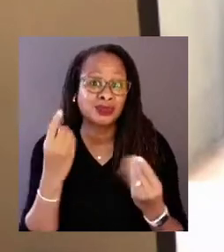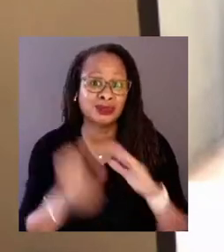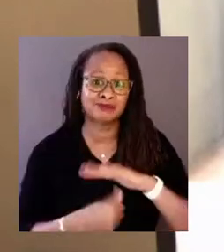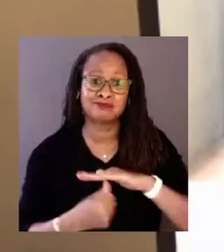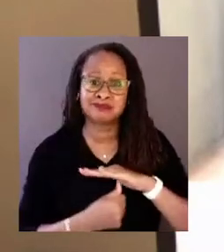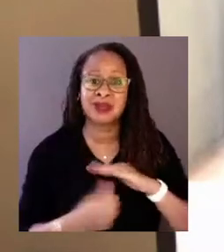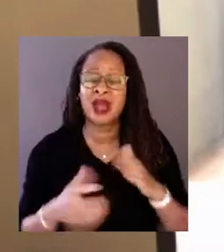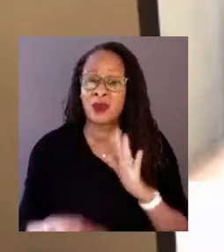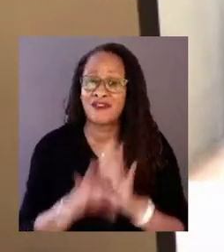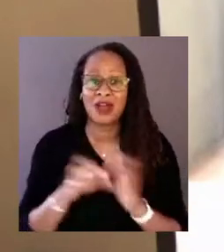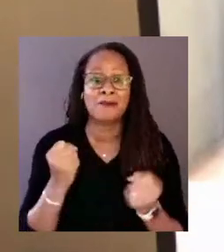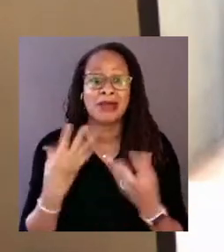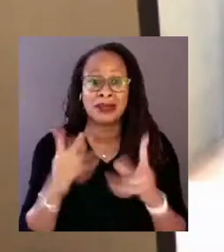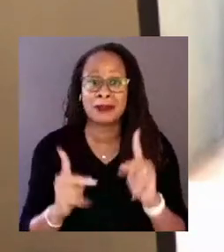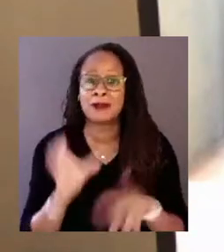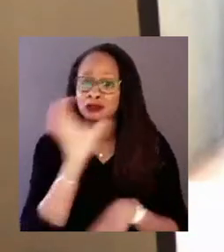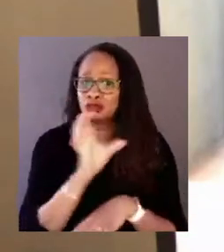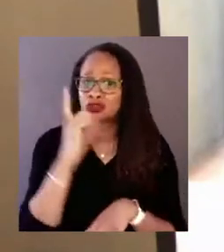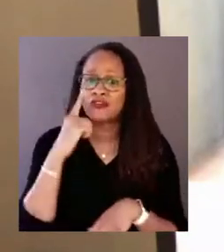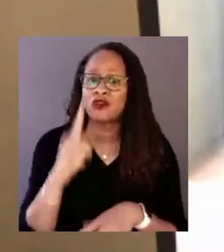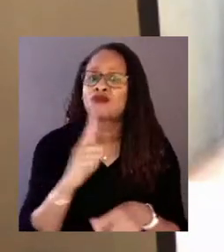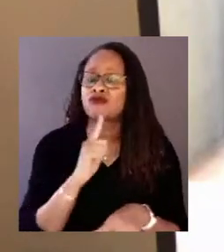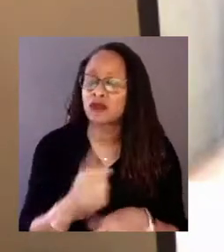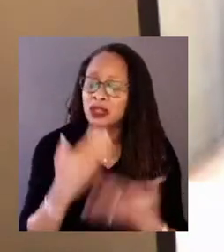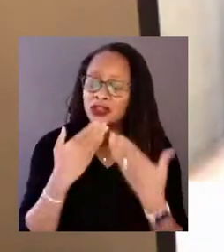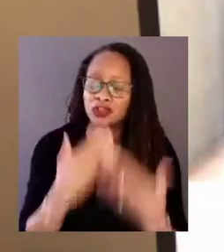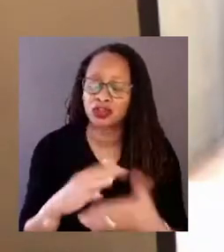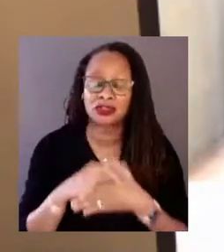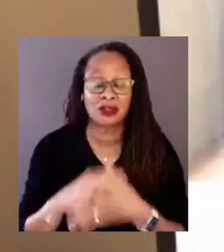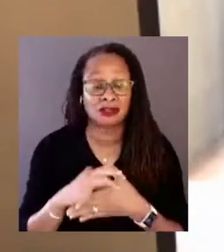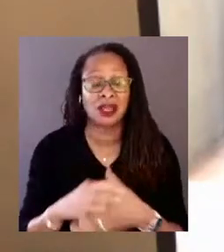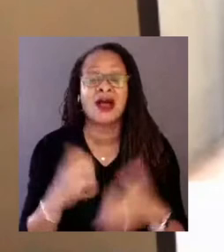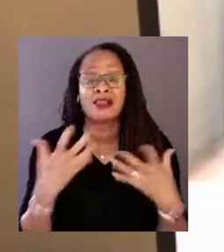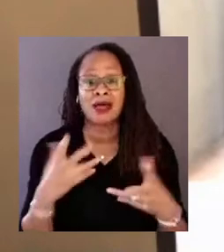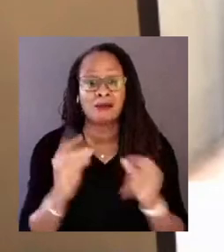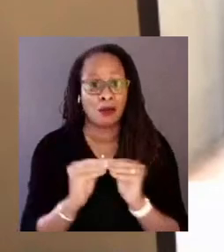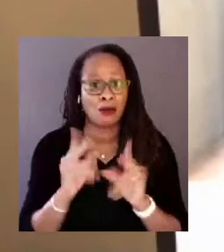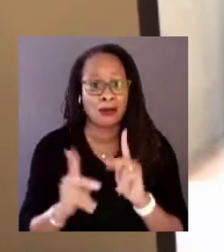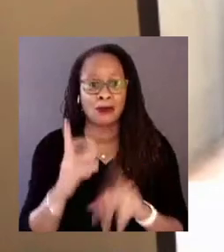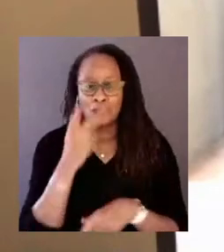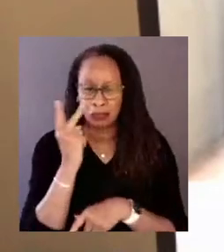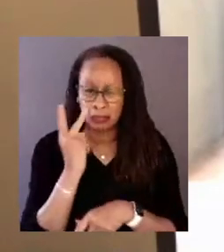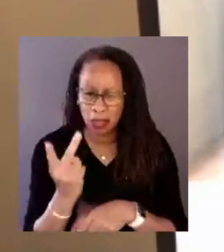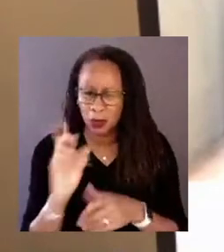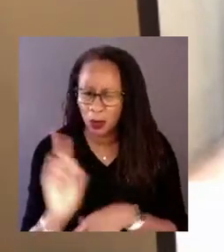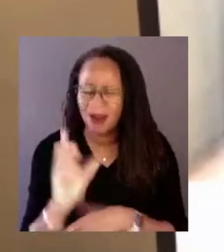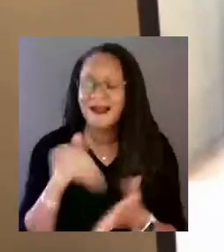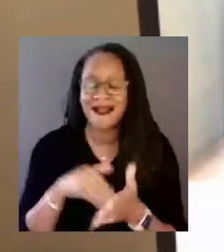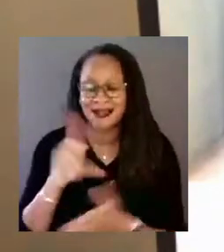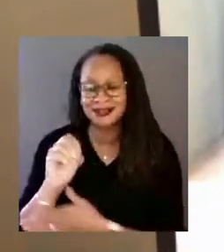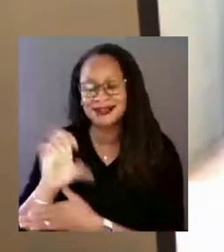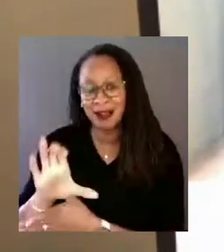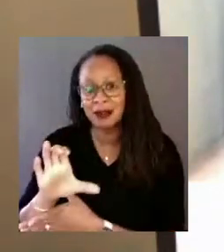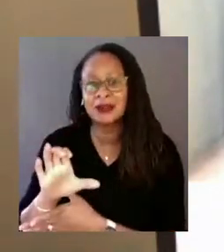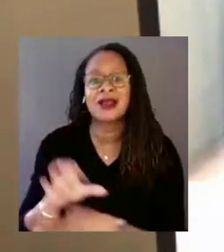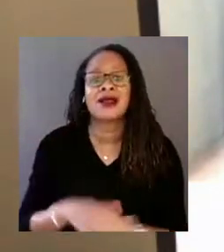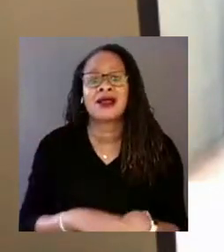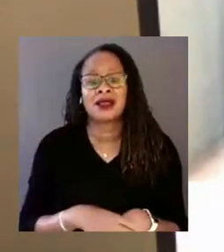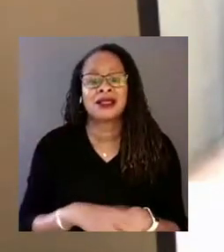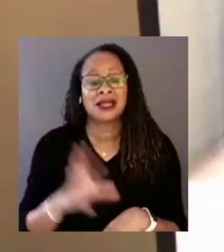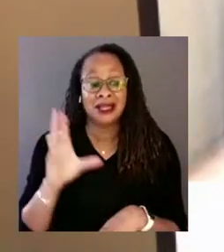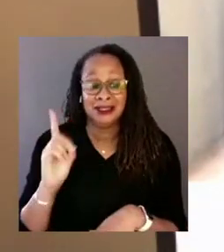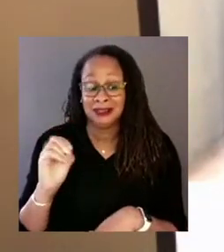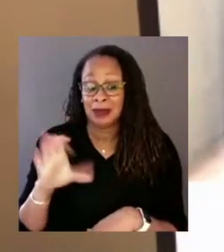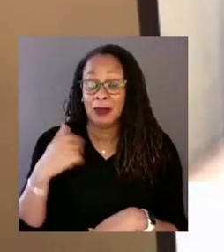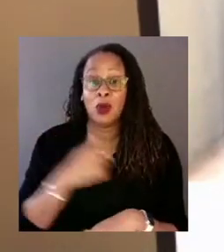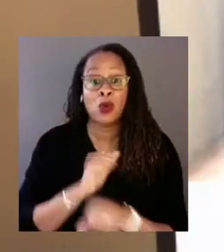more people were looking for really good content. A lot more people were looking at documentaries. On the documentaries that we worked on, we were getting a lot